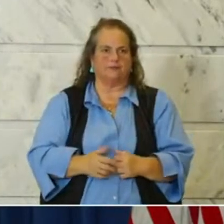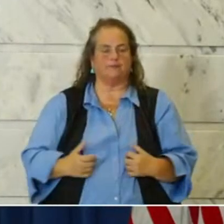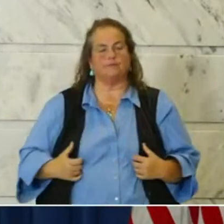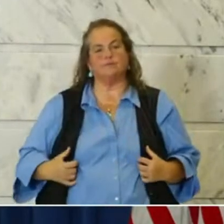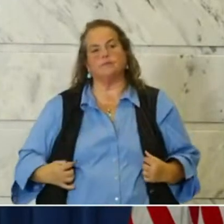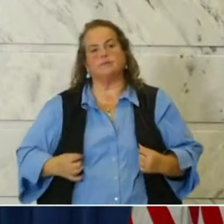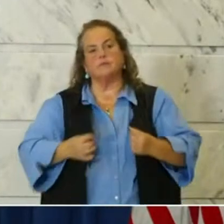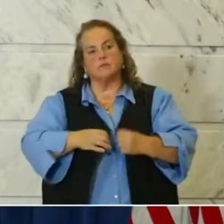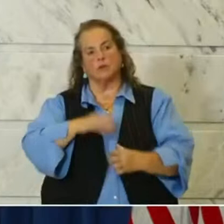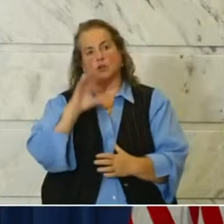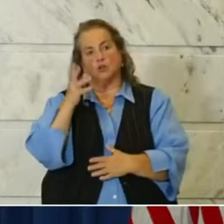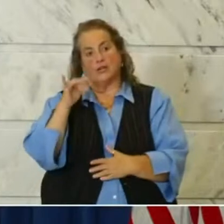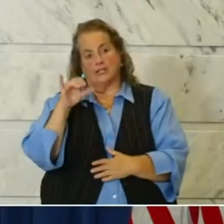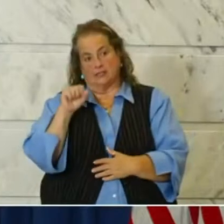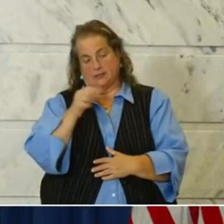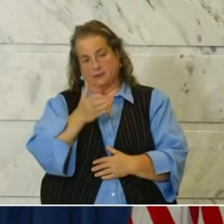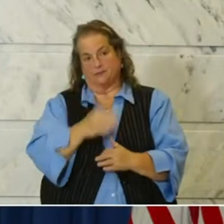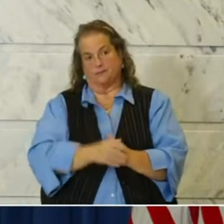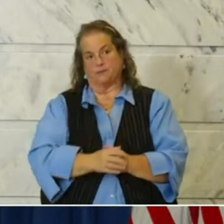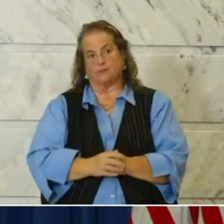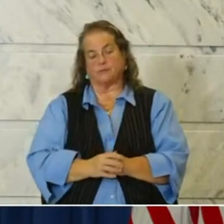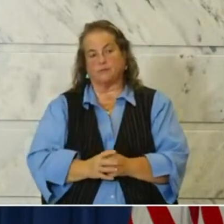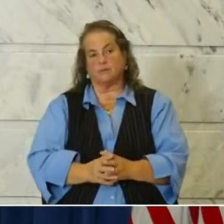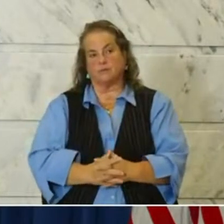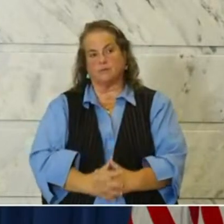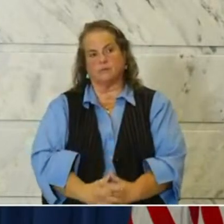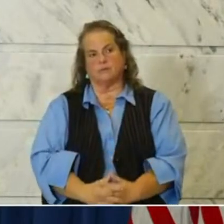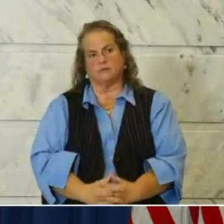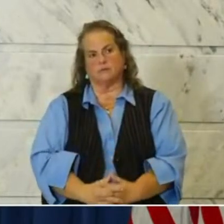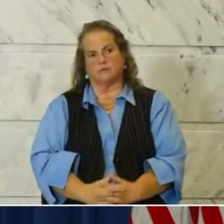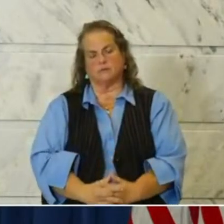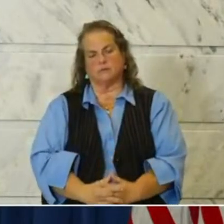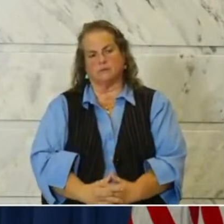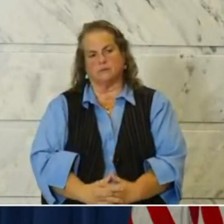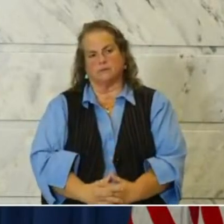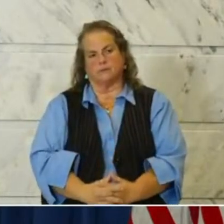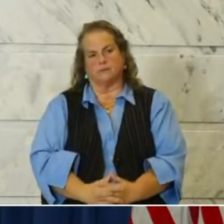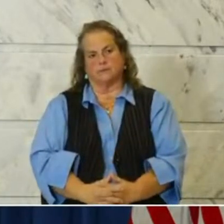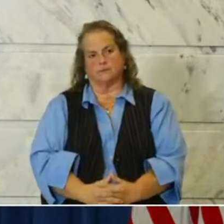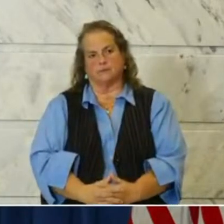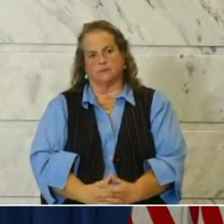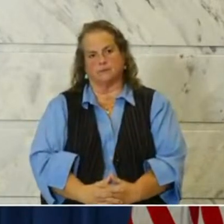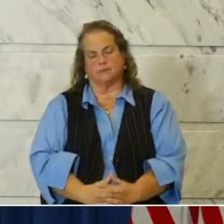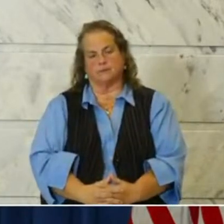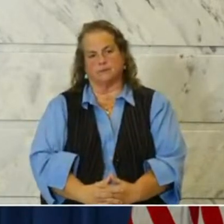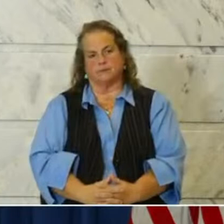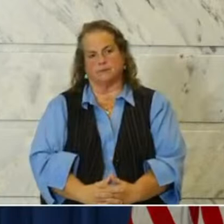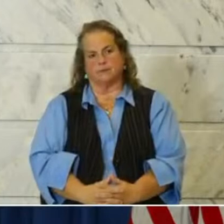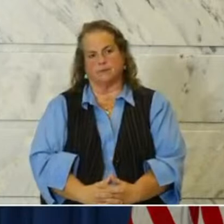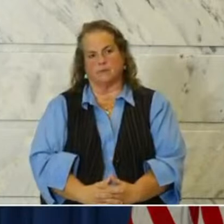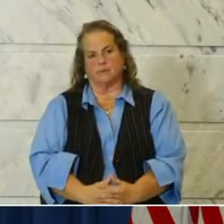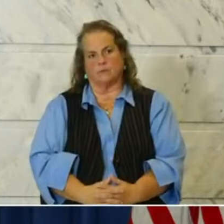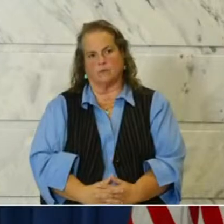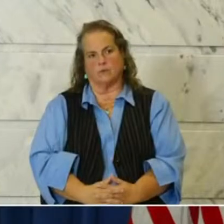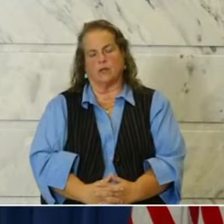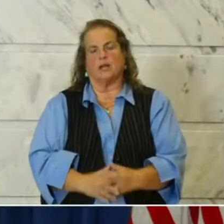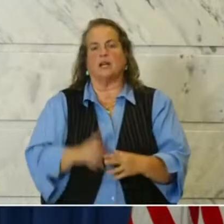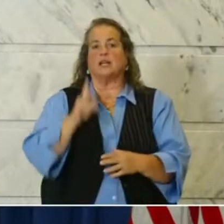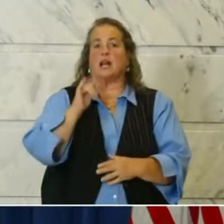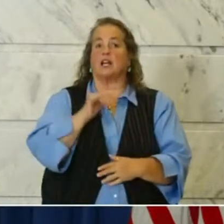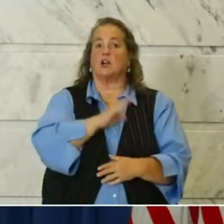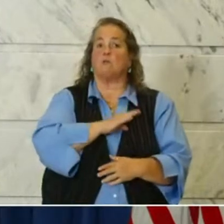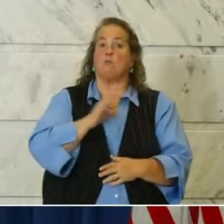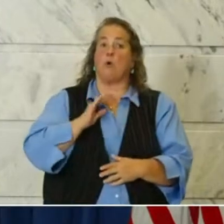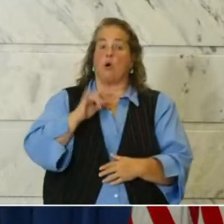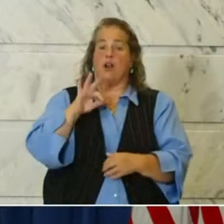This has to do with what's coming up in November. The working group for the Kentucky Board of Elections sent you